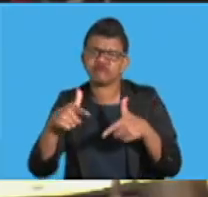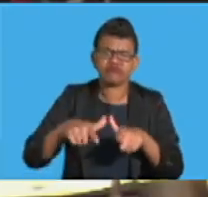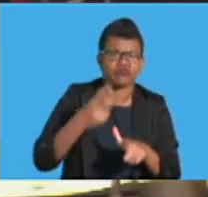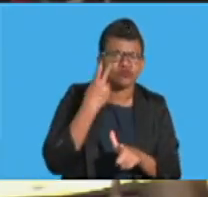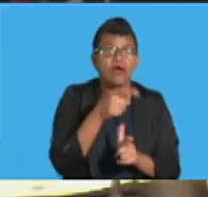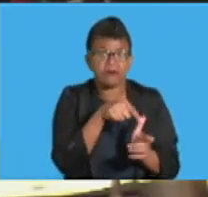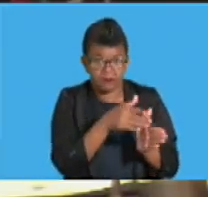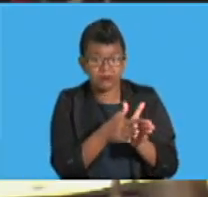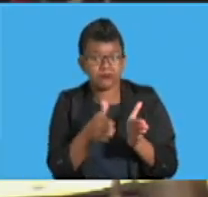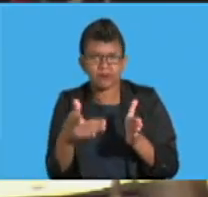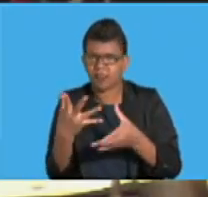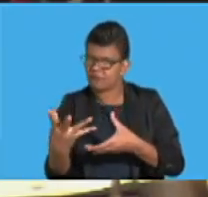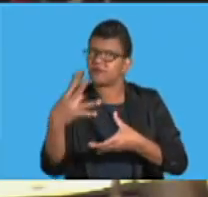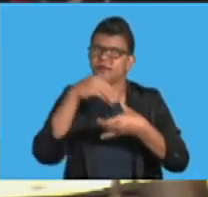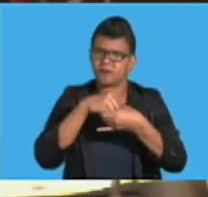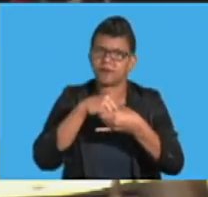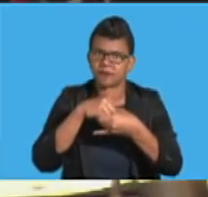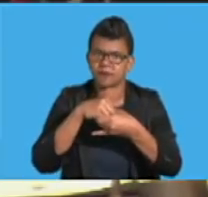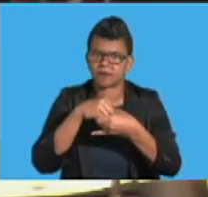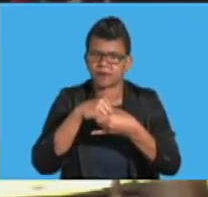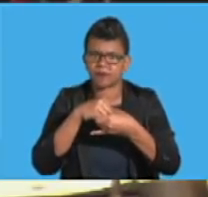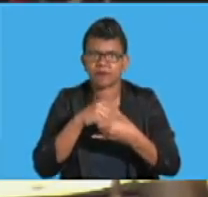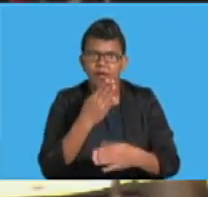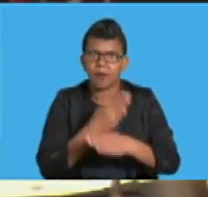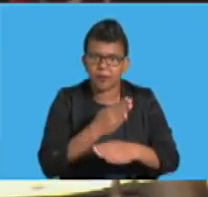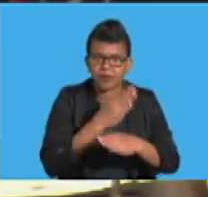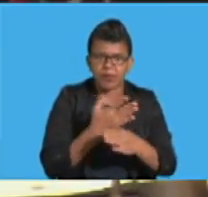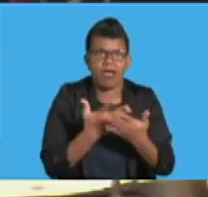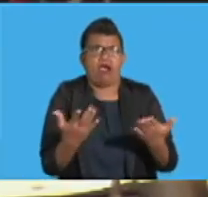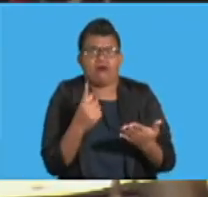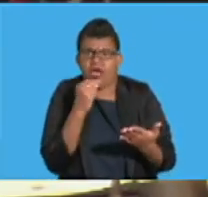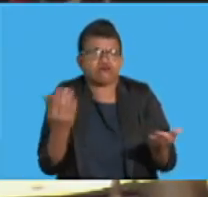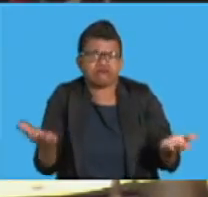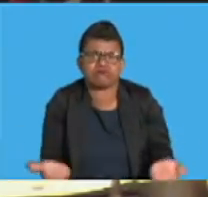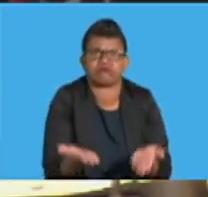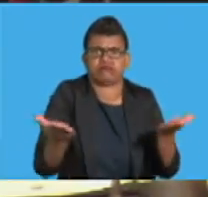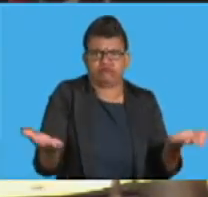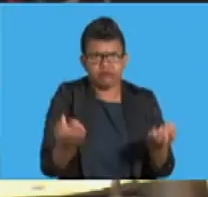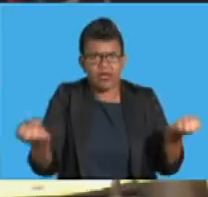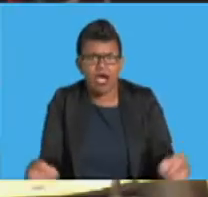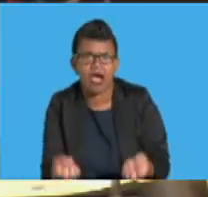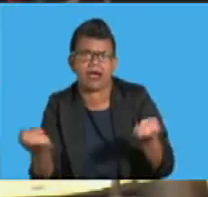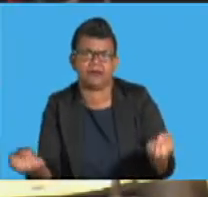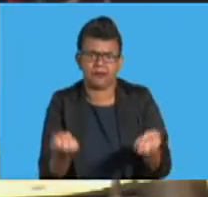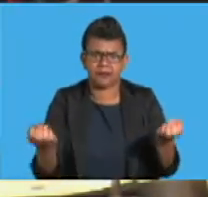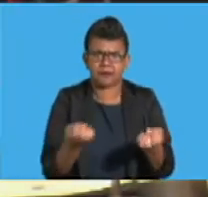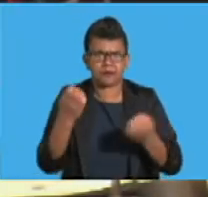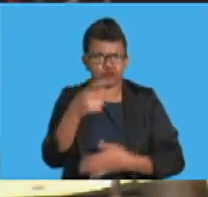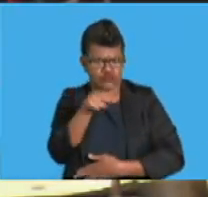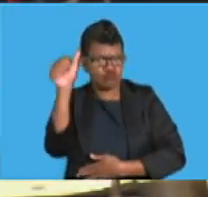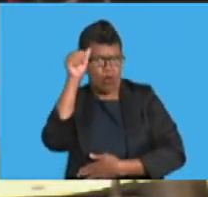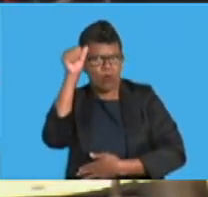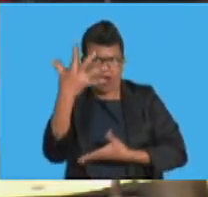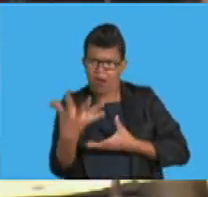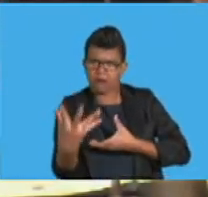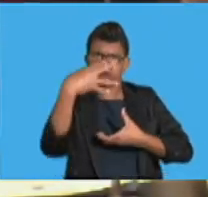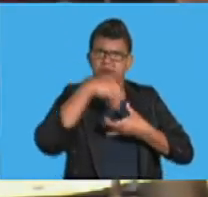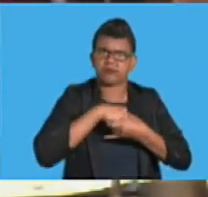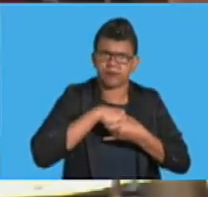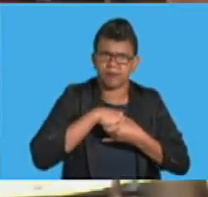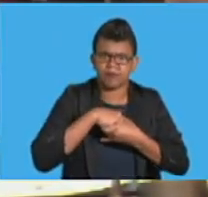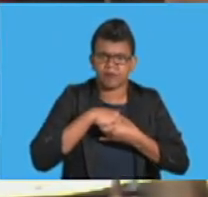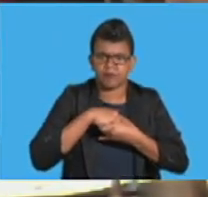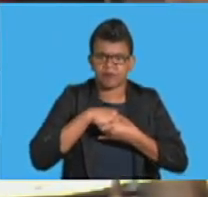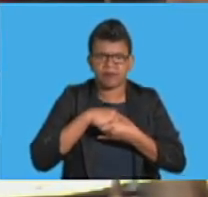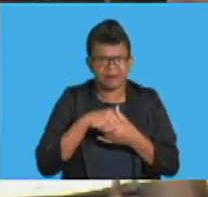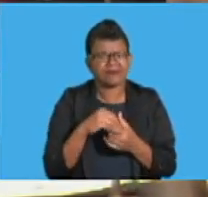sector. We will work on boosting significantly our outreach here as well, so as to be truly inclusive. Madam Speaker, the sum total